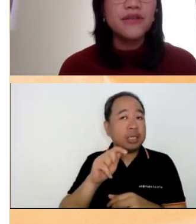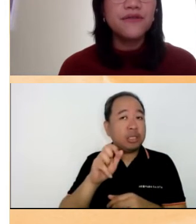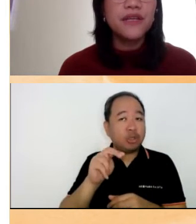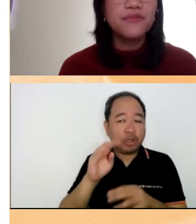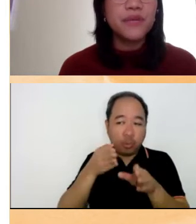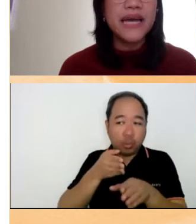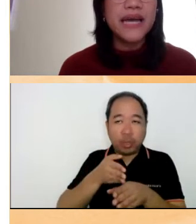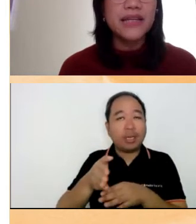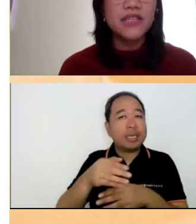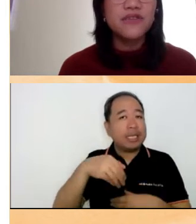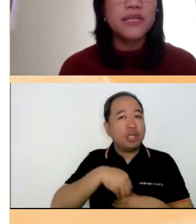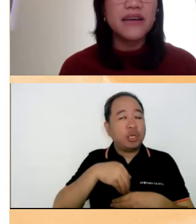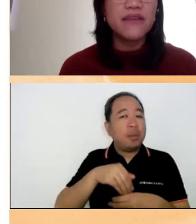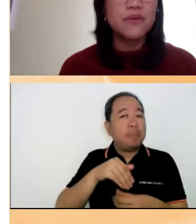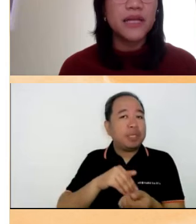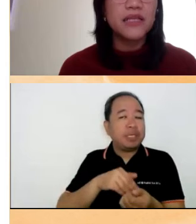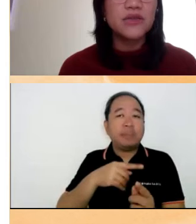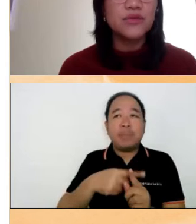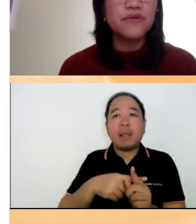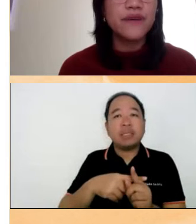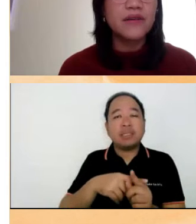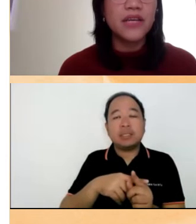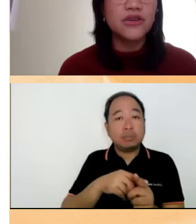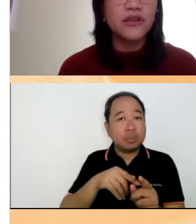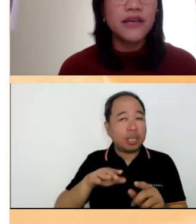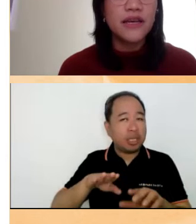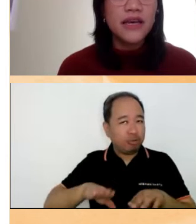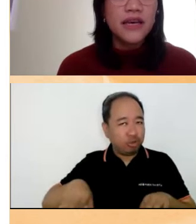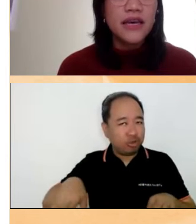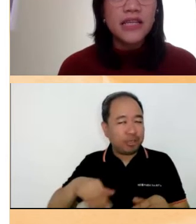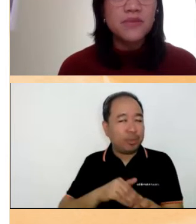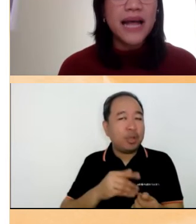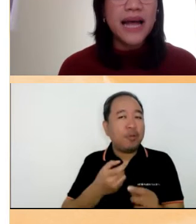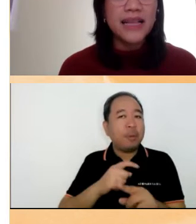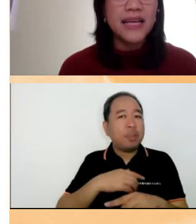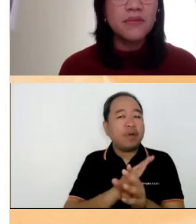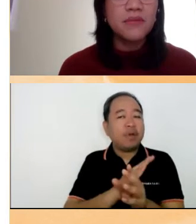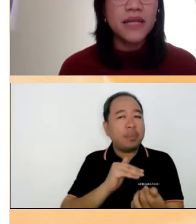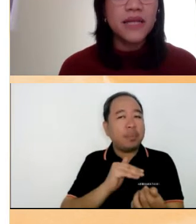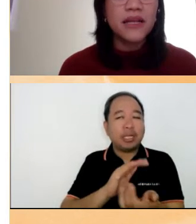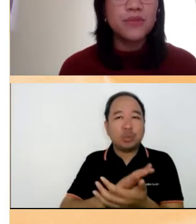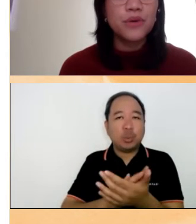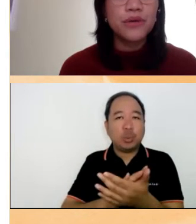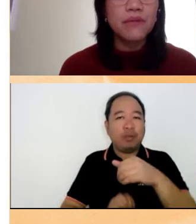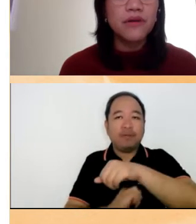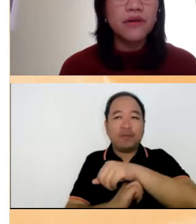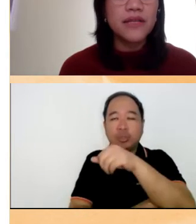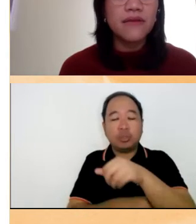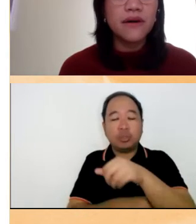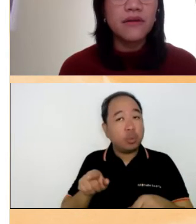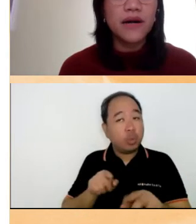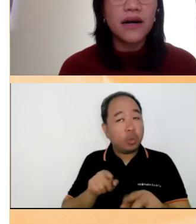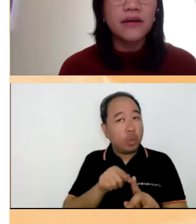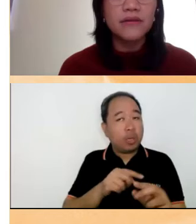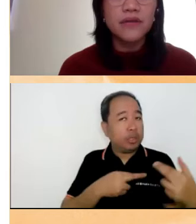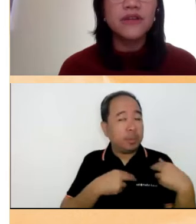and the field of pediatrics from the Davao Medical School Foundation. He has been handling the mental health program of the